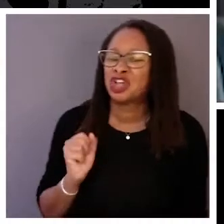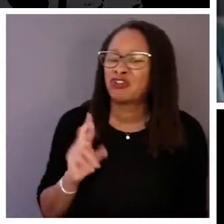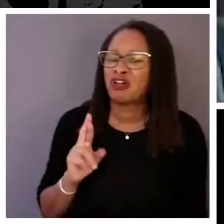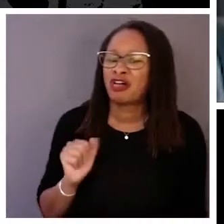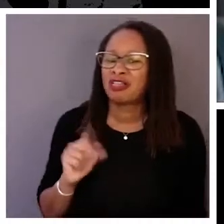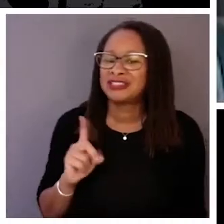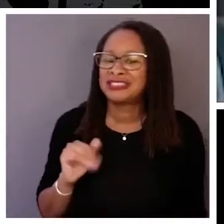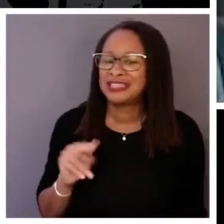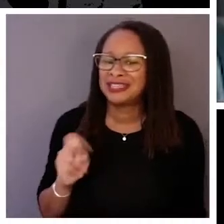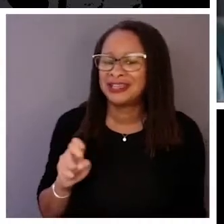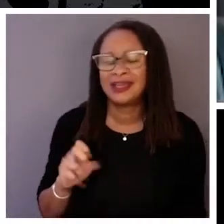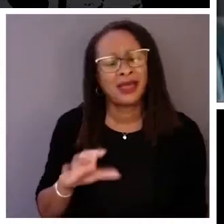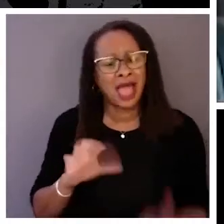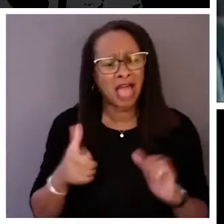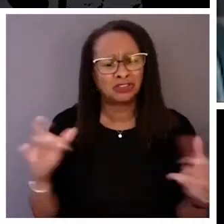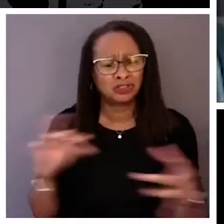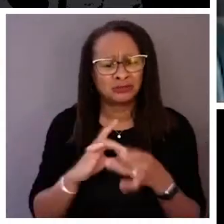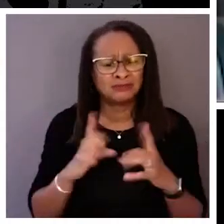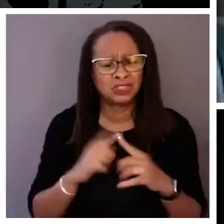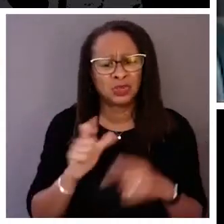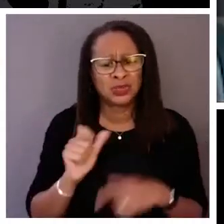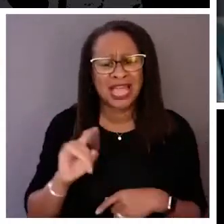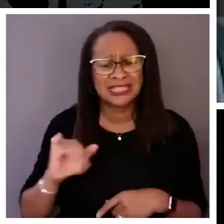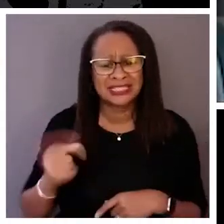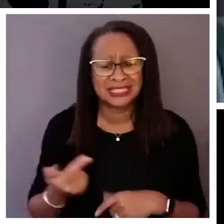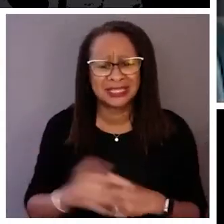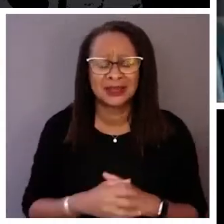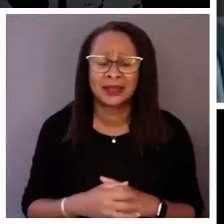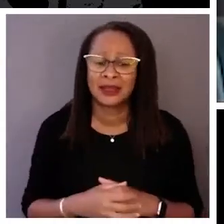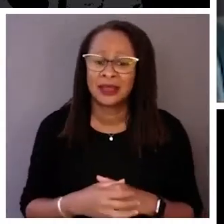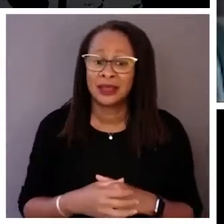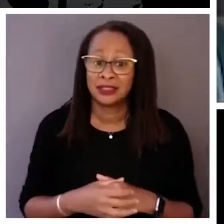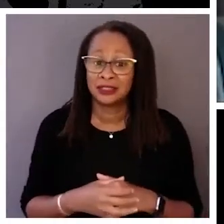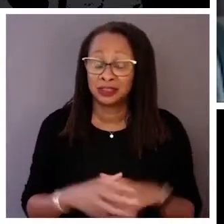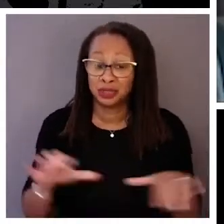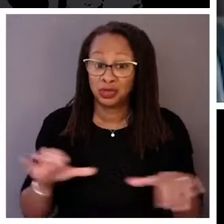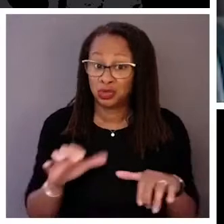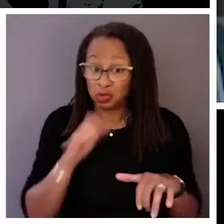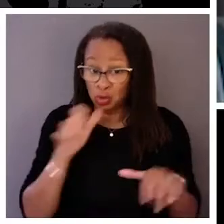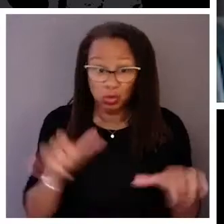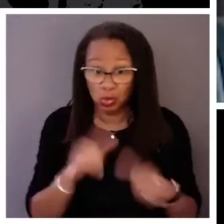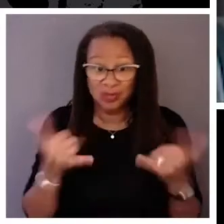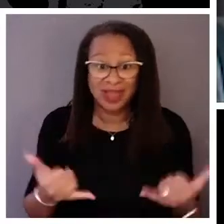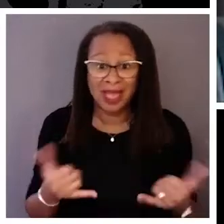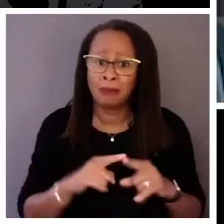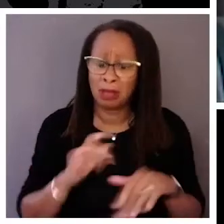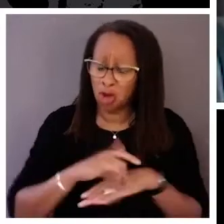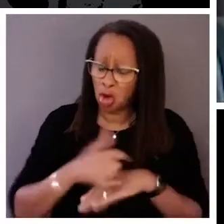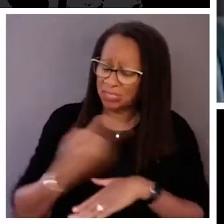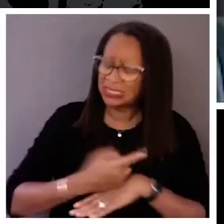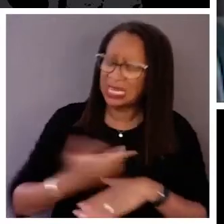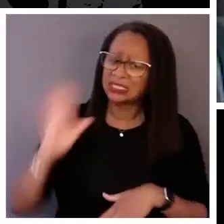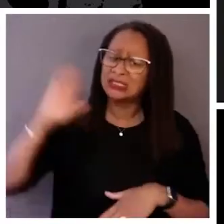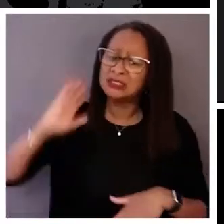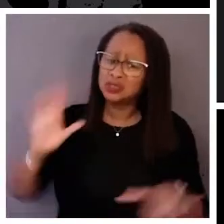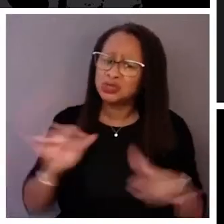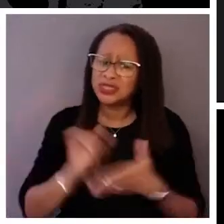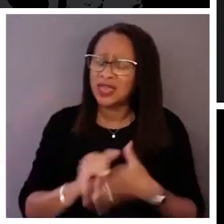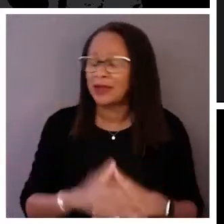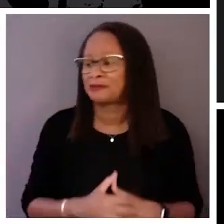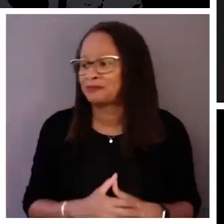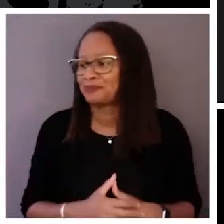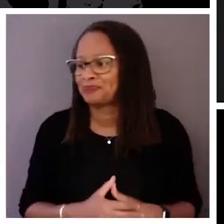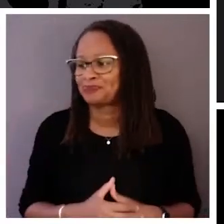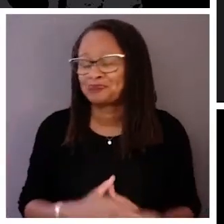Geraldine, how did you get into casting? That's what I want to say. I mean, you don't do that now, but you did in the early days. Tell me a little bit about the early days.